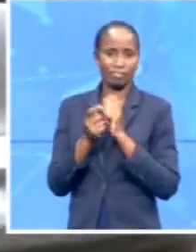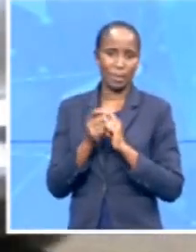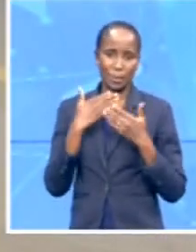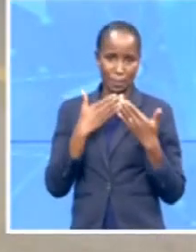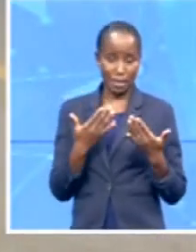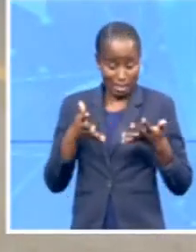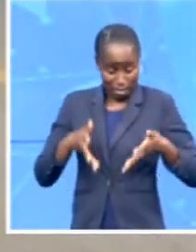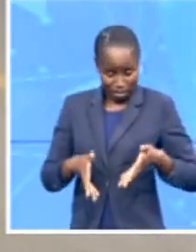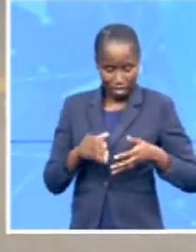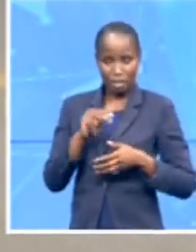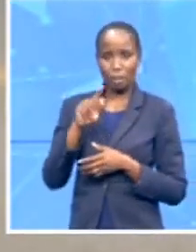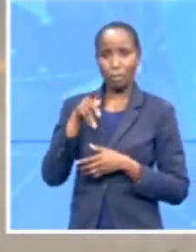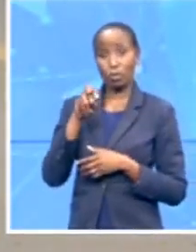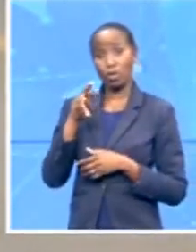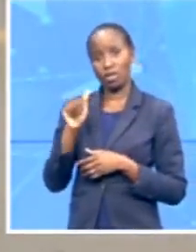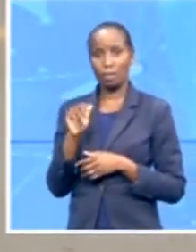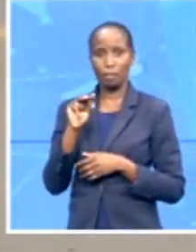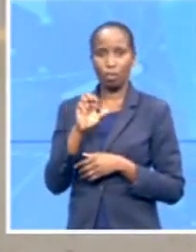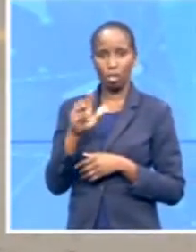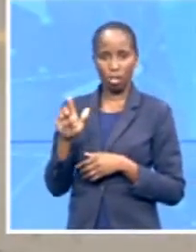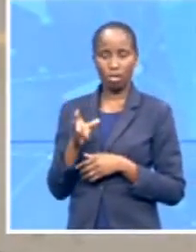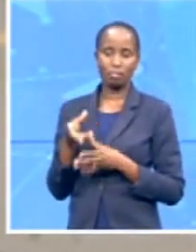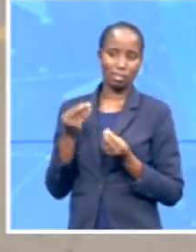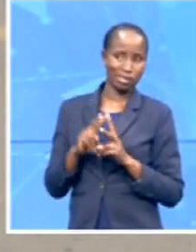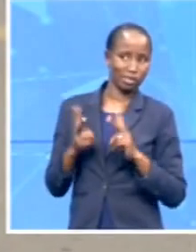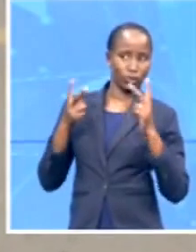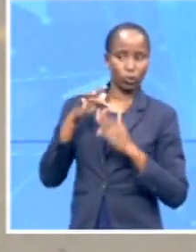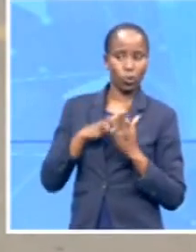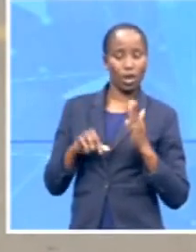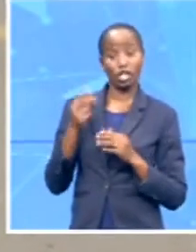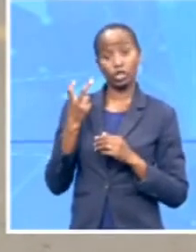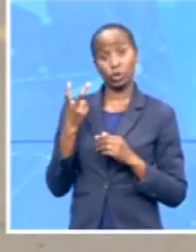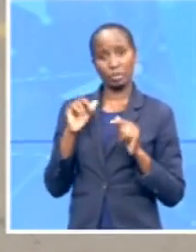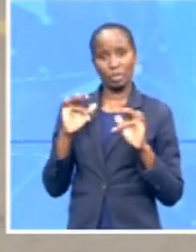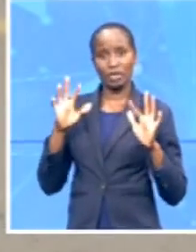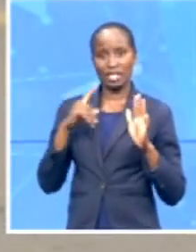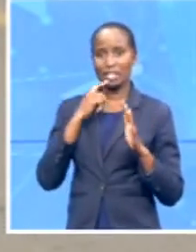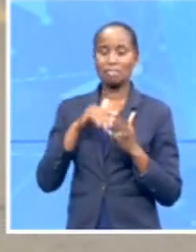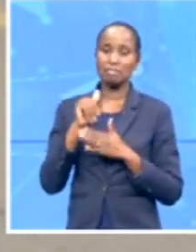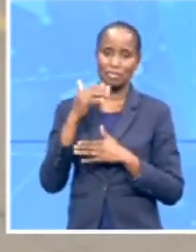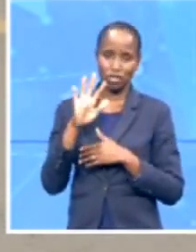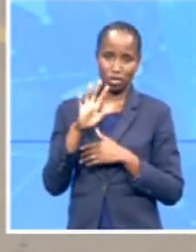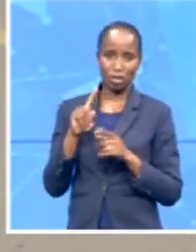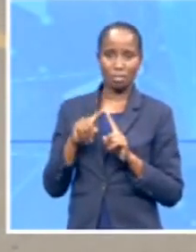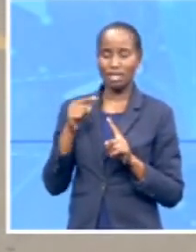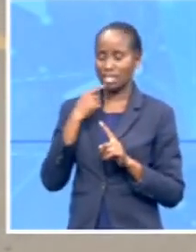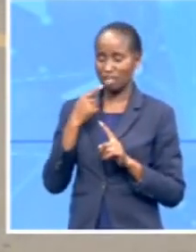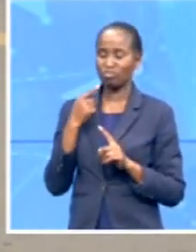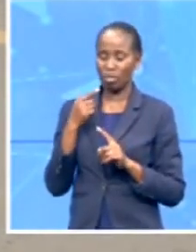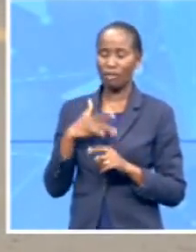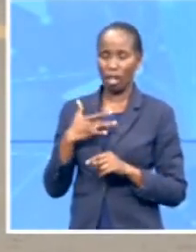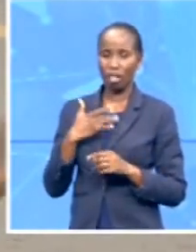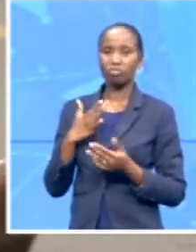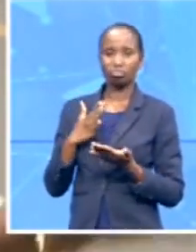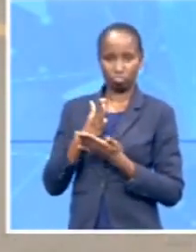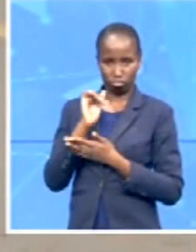where we've spoken to two people who've said they voted, and they feel that it was their democratic right, their civic duty to cast their vote.